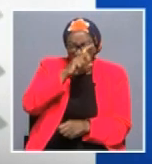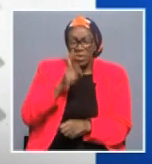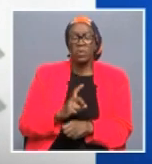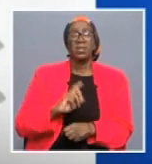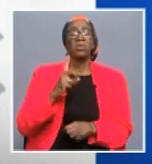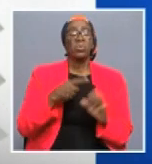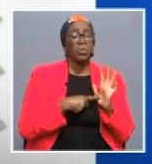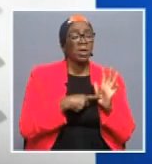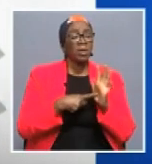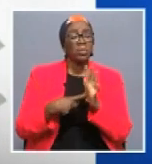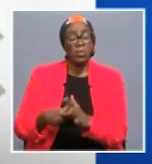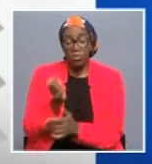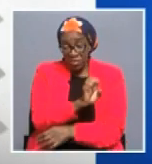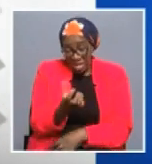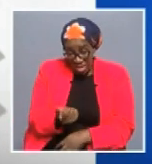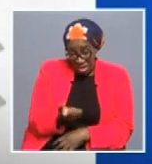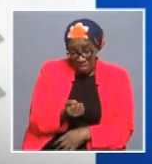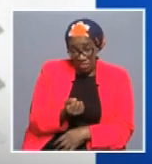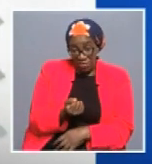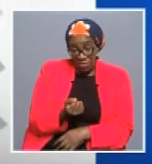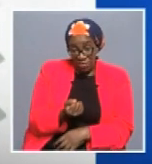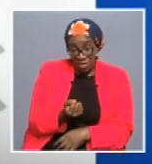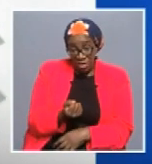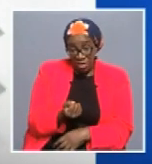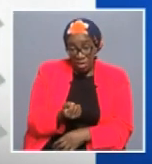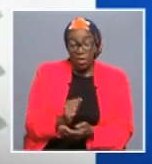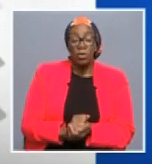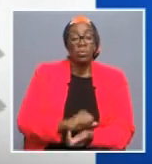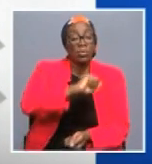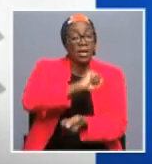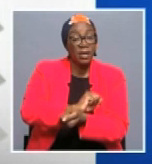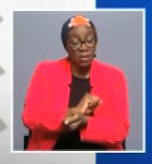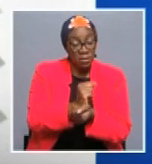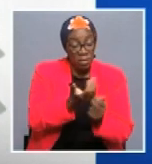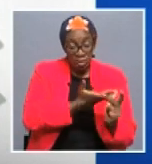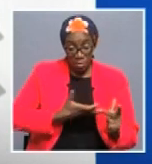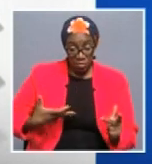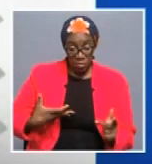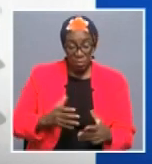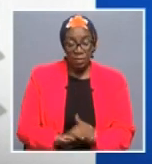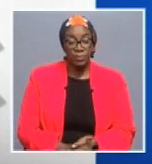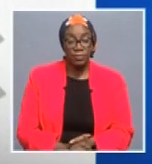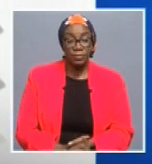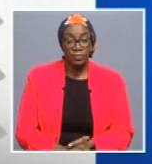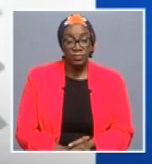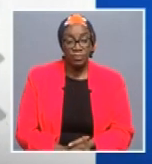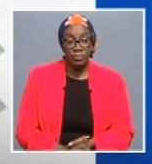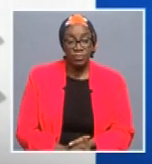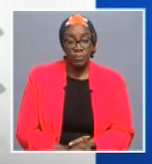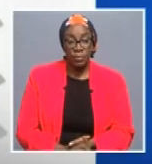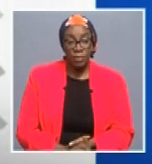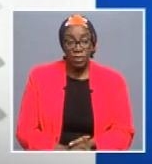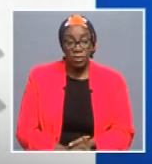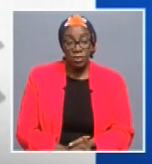their disposal? That to me is the question. And so the situation that we are dealing with is having much